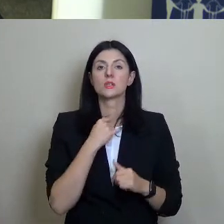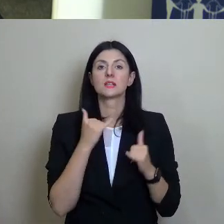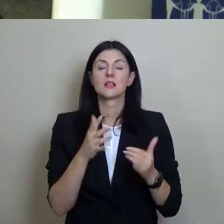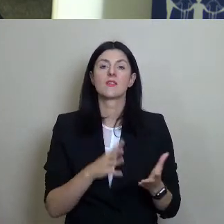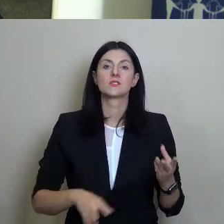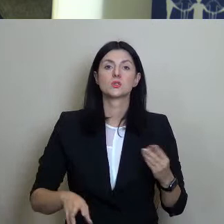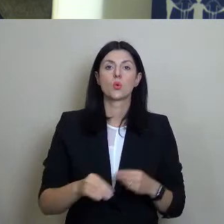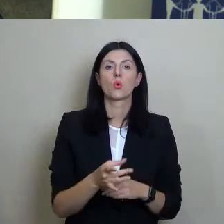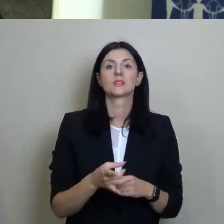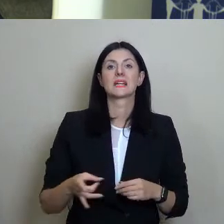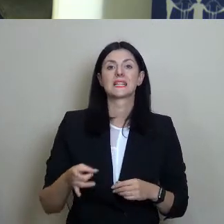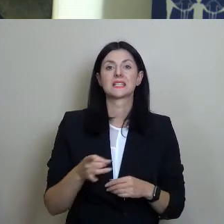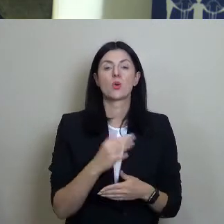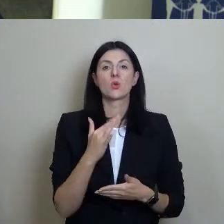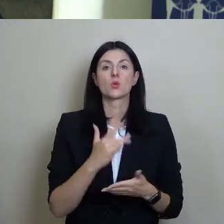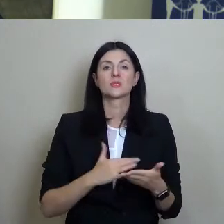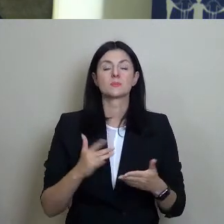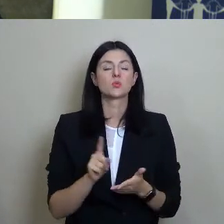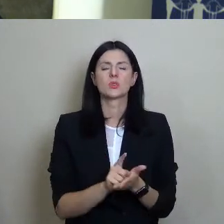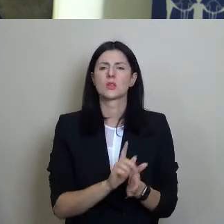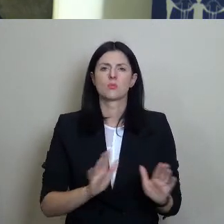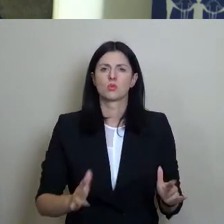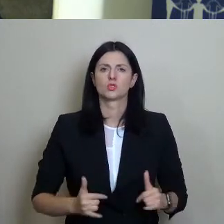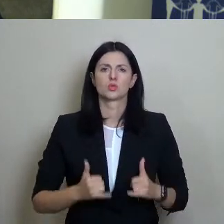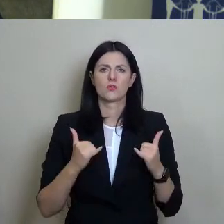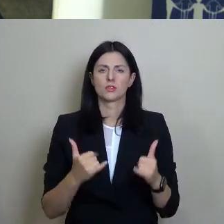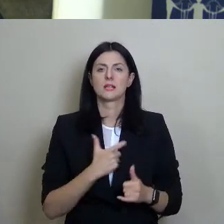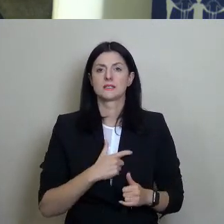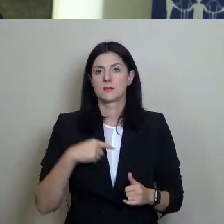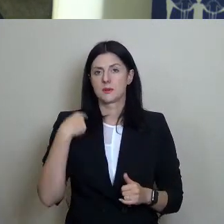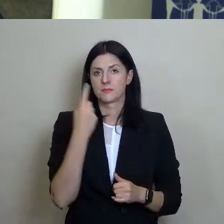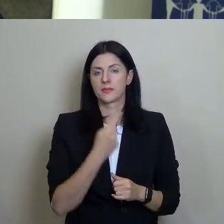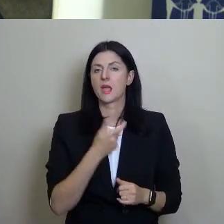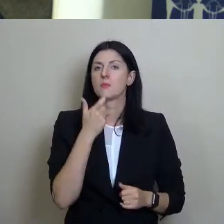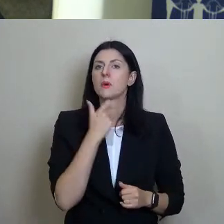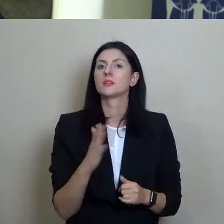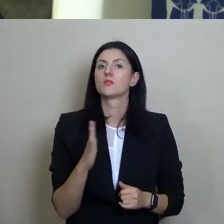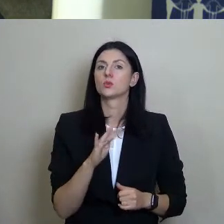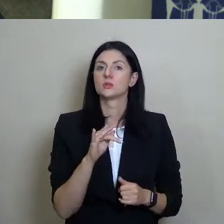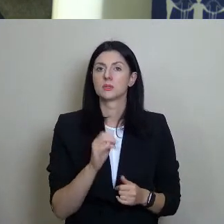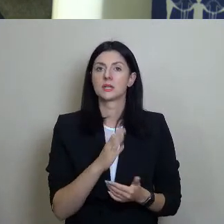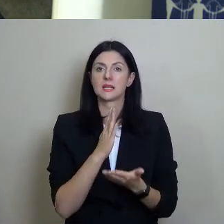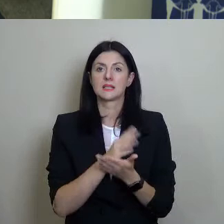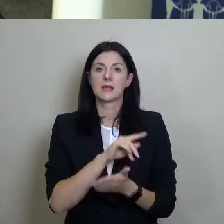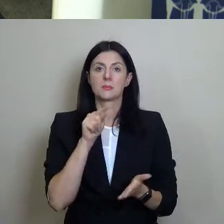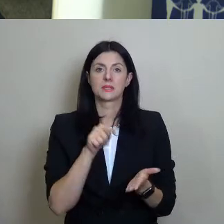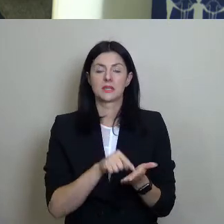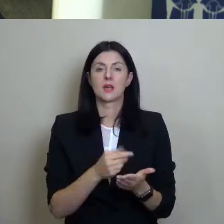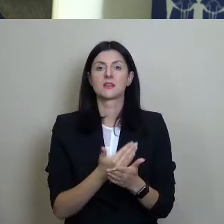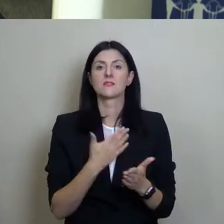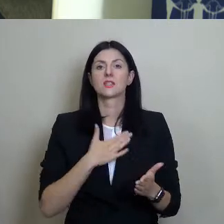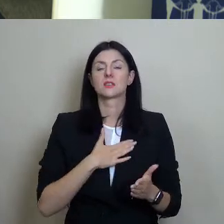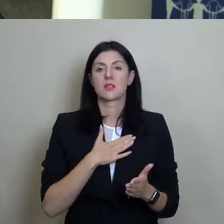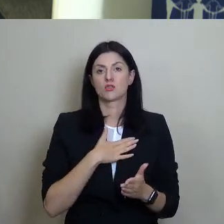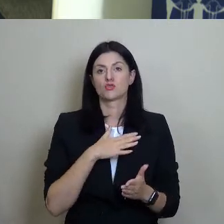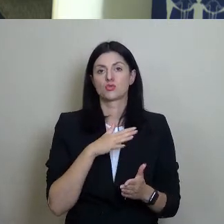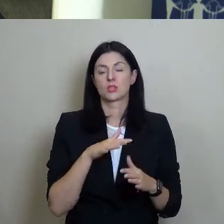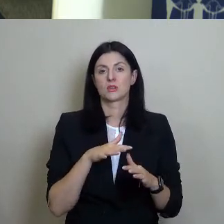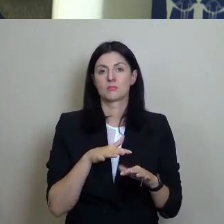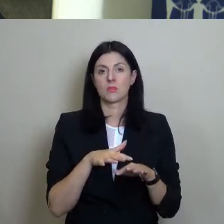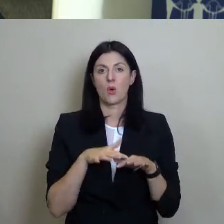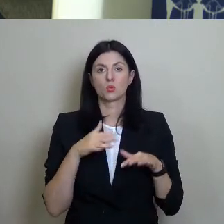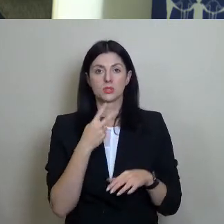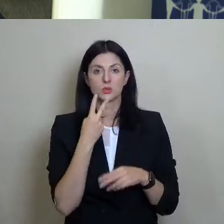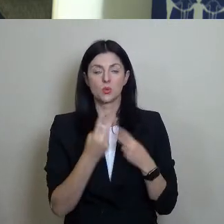he gets the votes for the whole list for this territory. But there is a question from the audience,